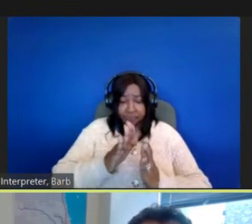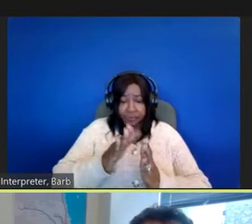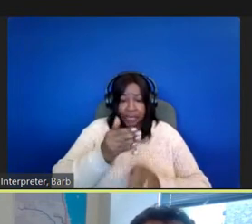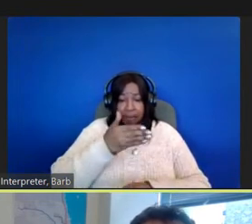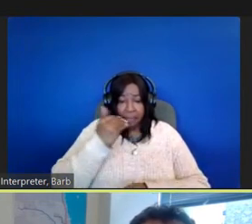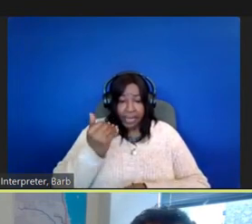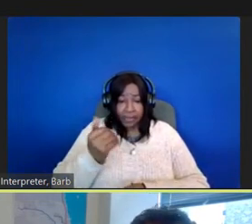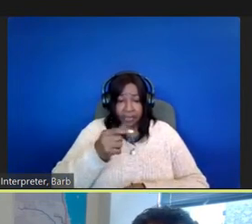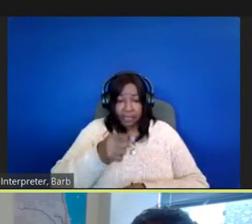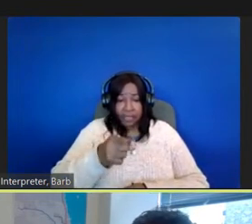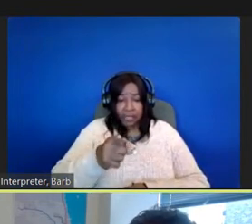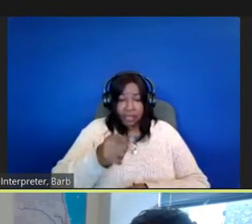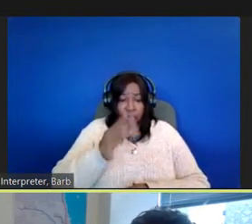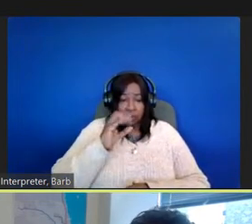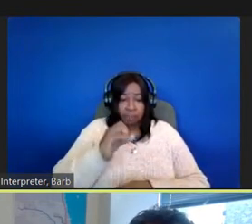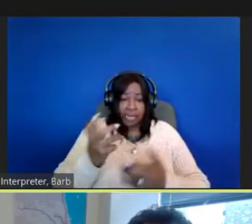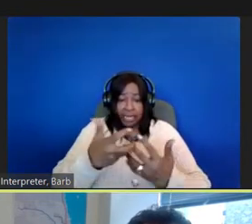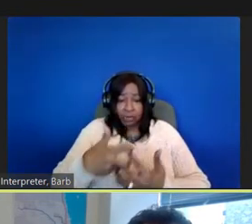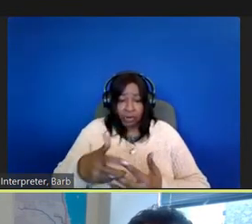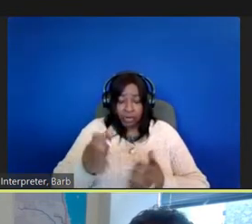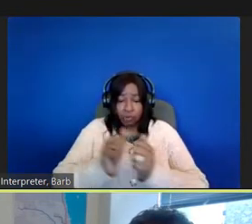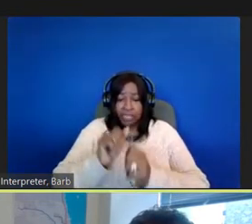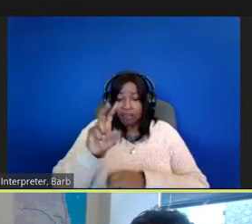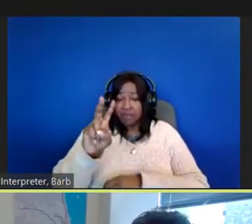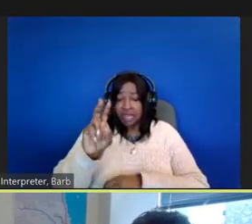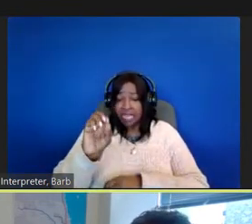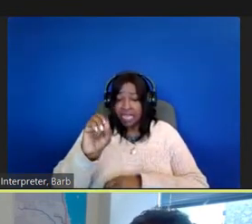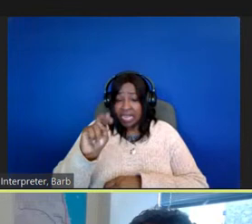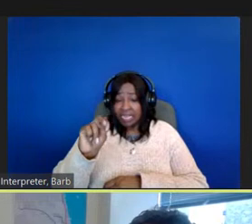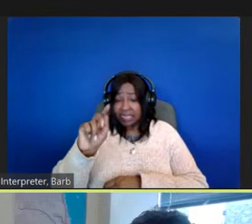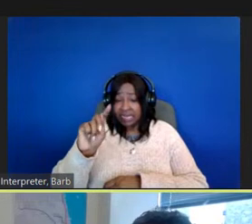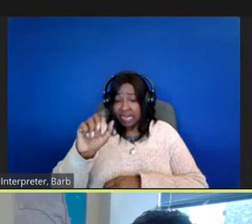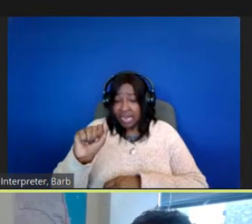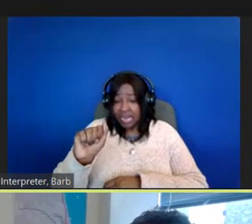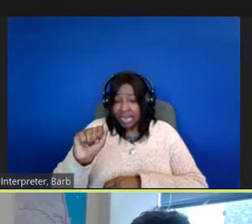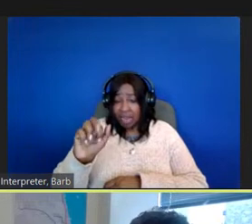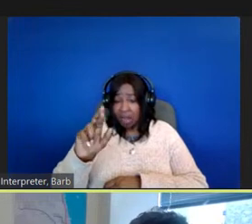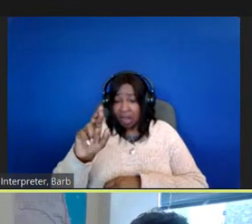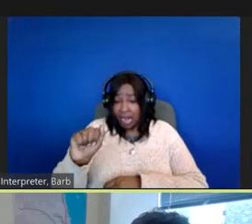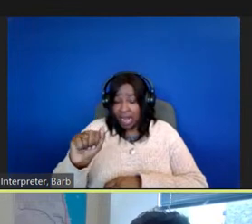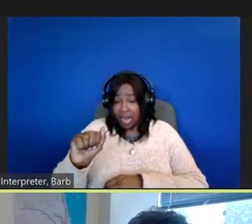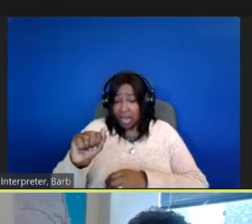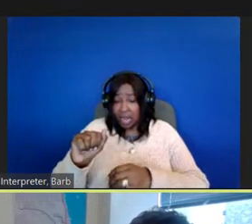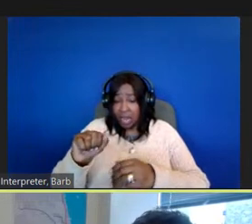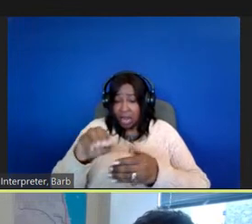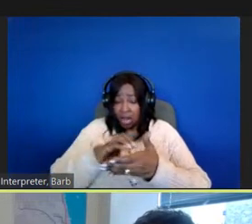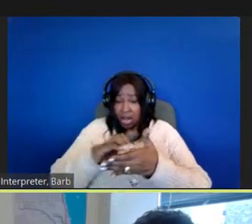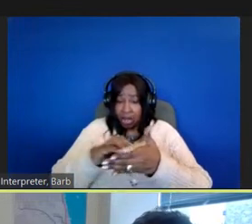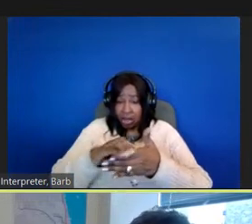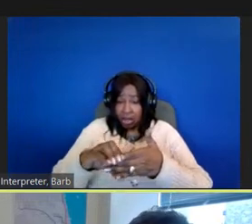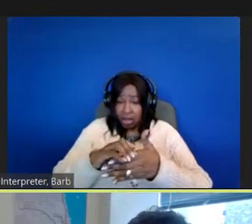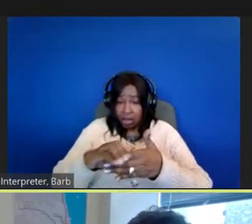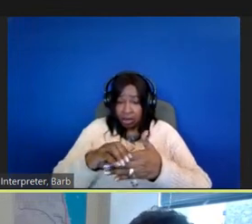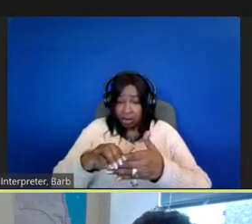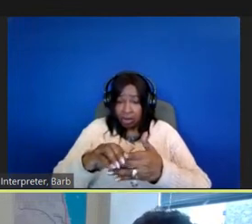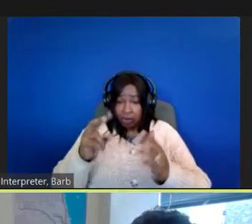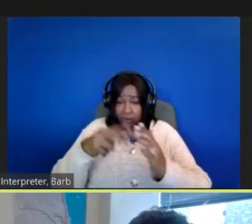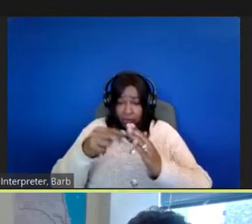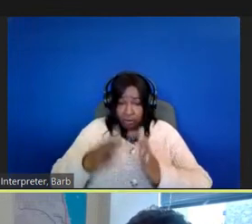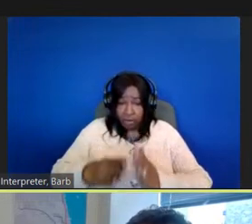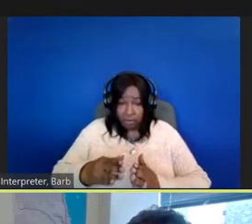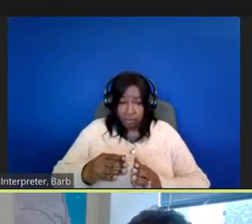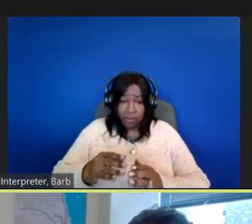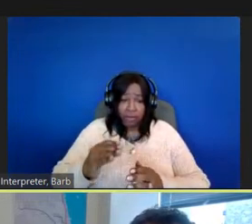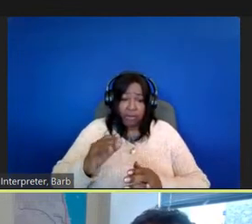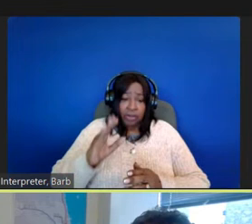Ventra card reader and some of the other bus operating systems. We will get real-time ridership and revenue information off